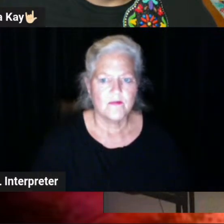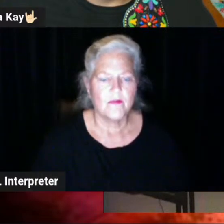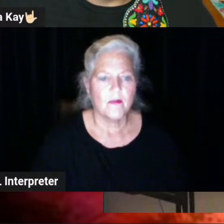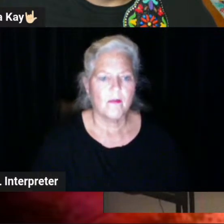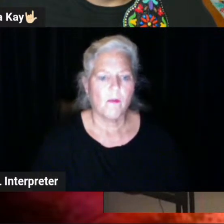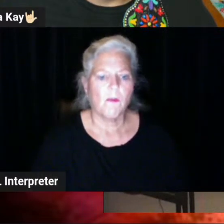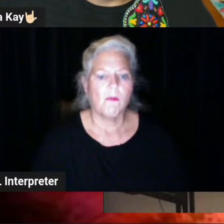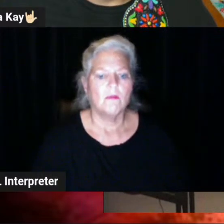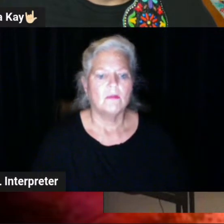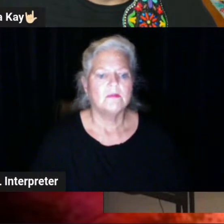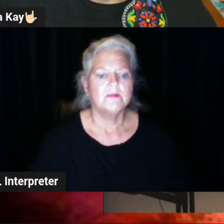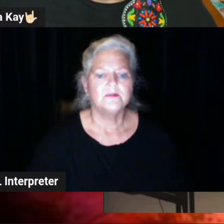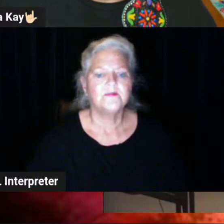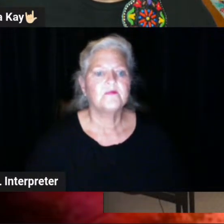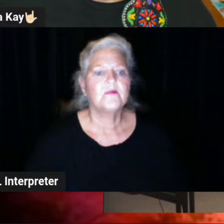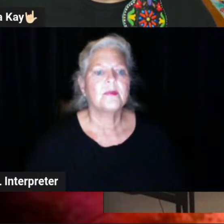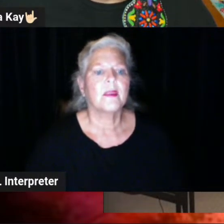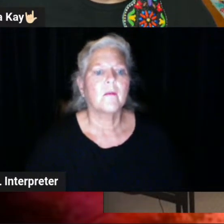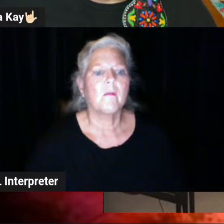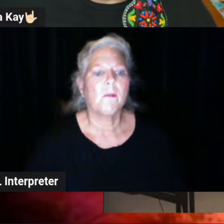Ms. O'Donnell,